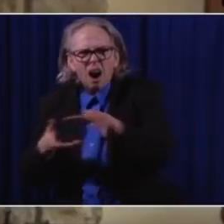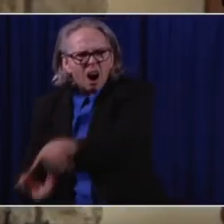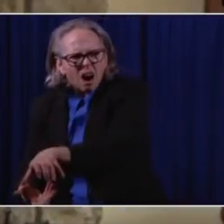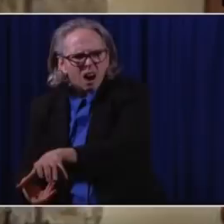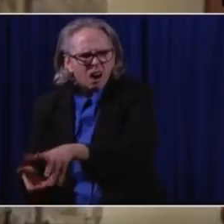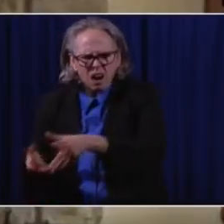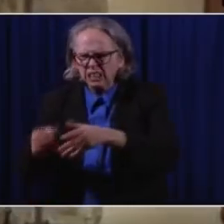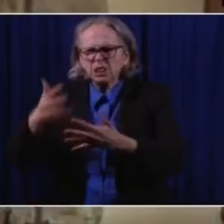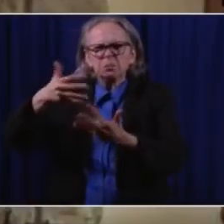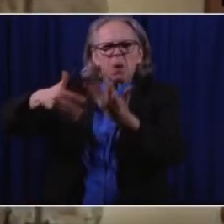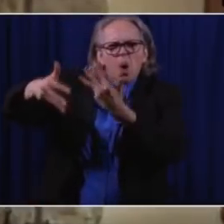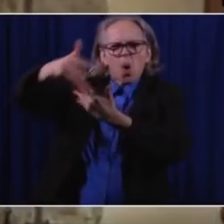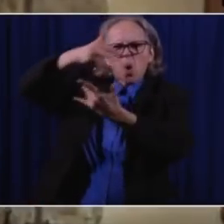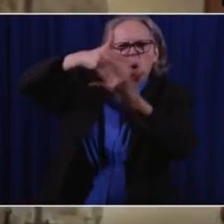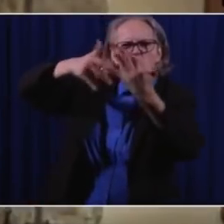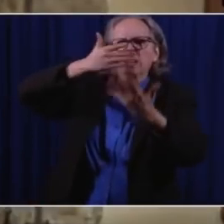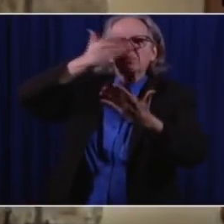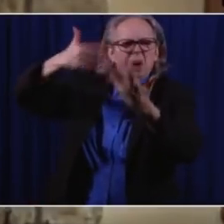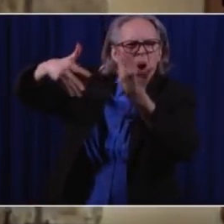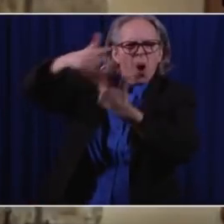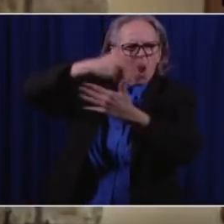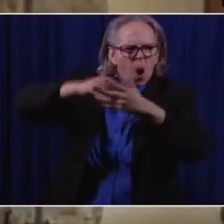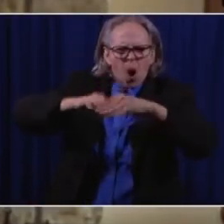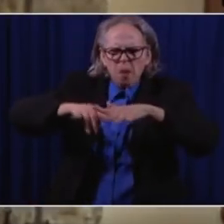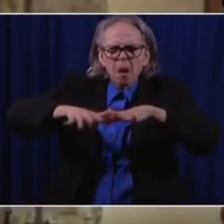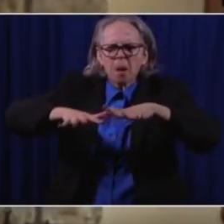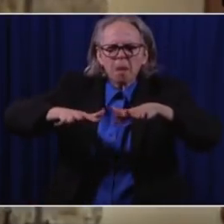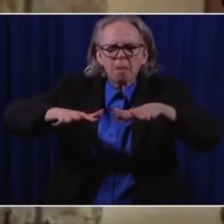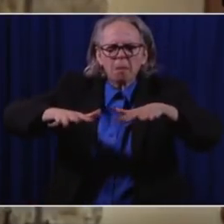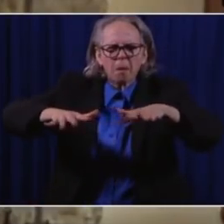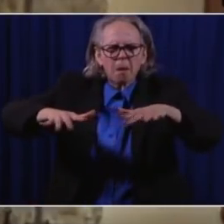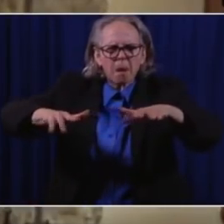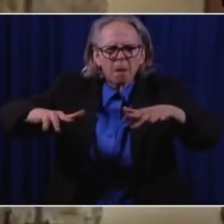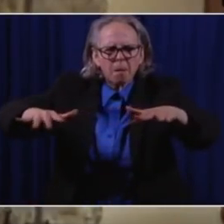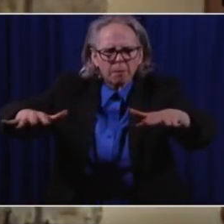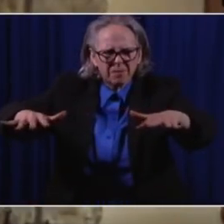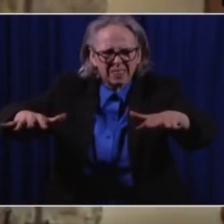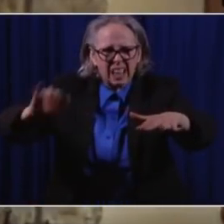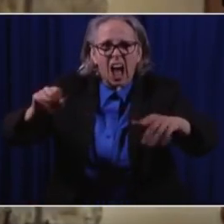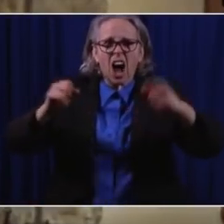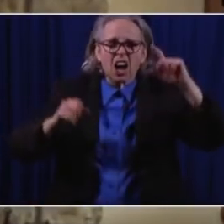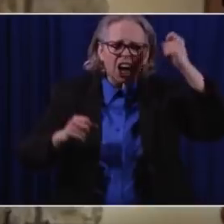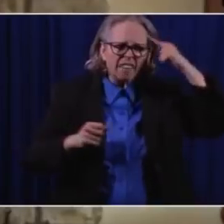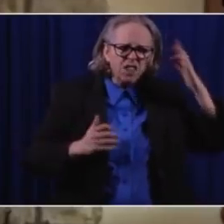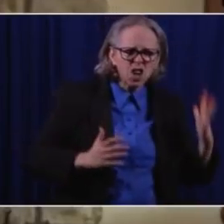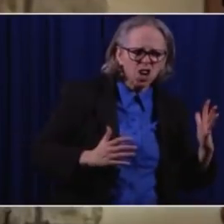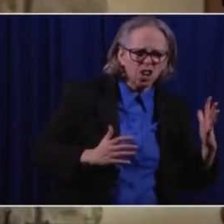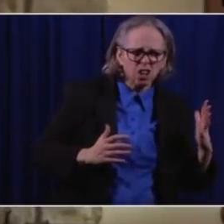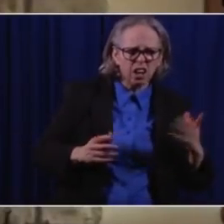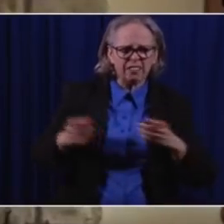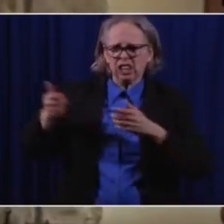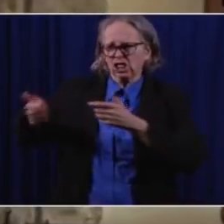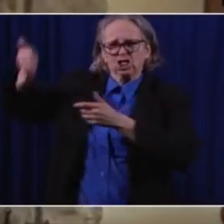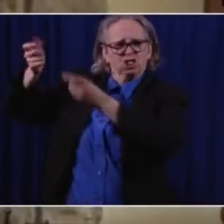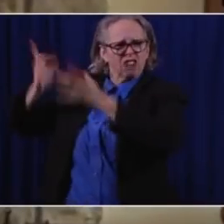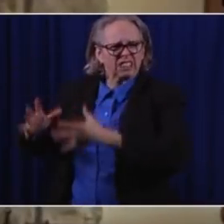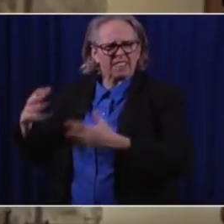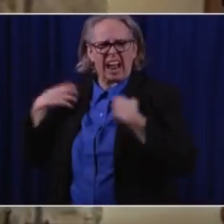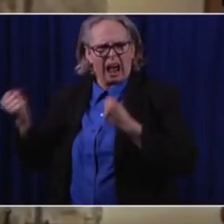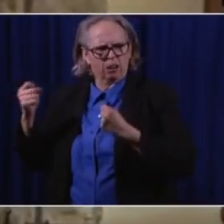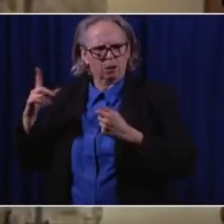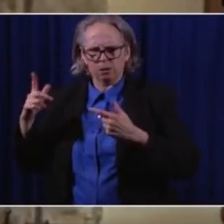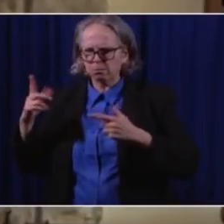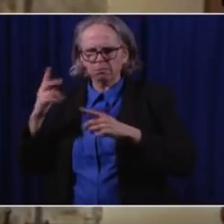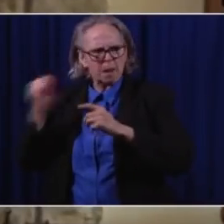The governor and director of the Department of Health would have had to immediately issue shelter-in-place orders for the areas where it was not safe to go outside